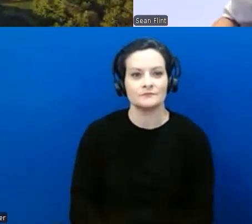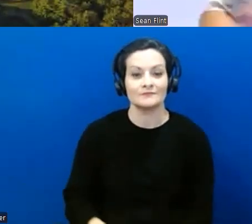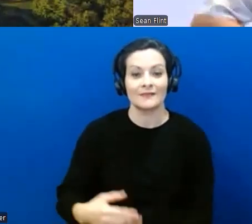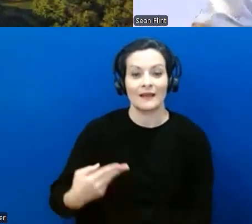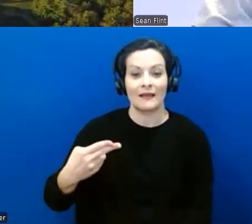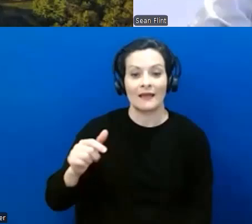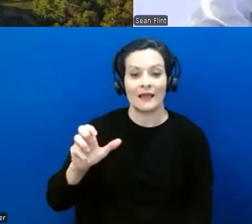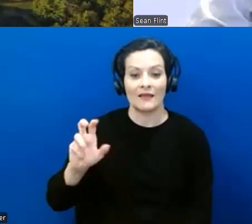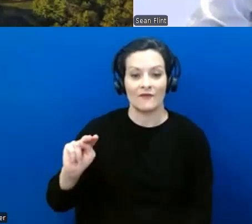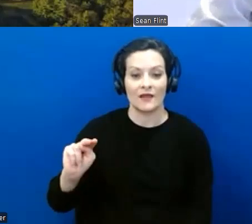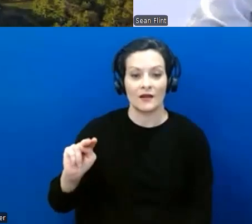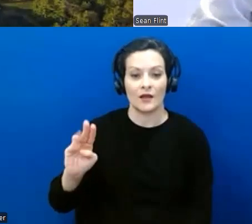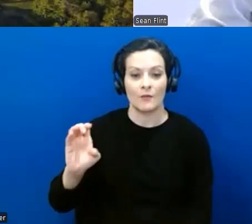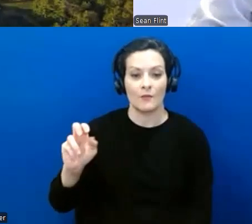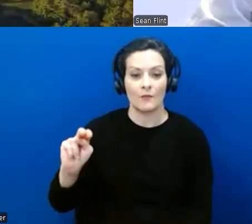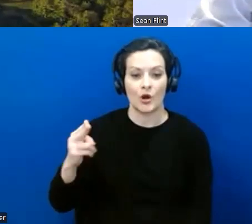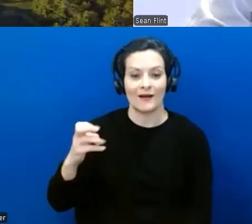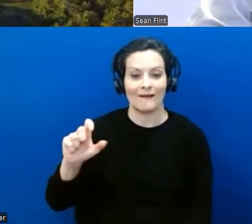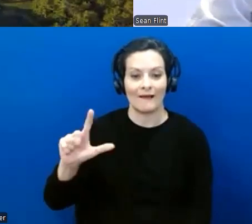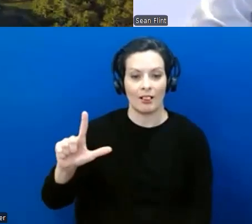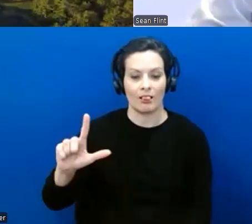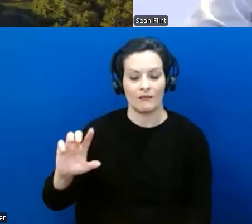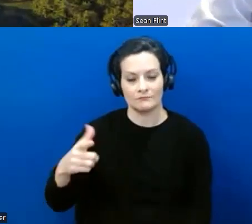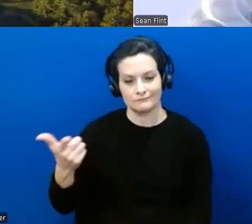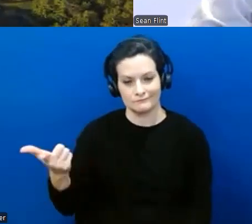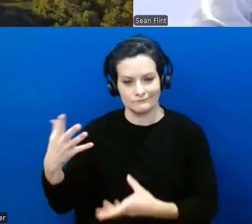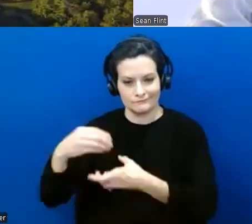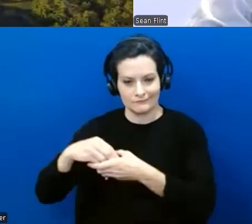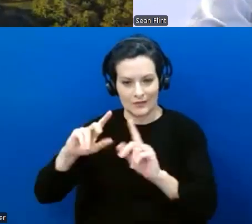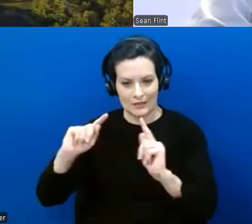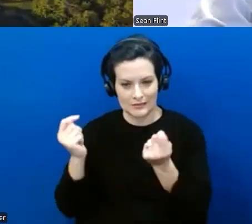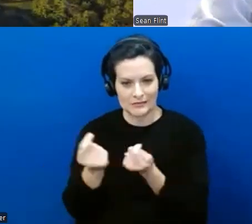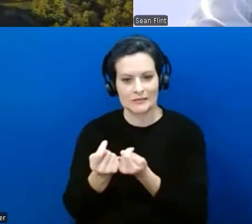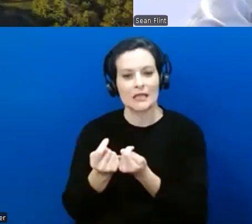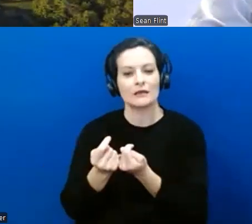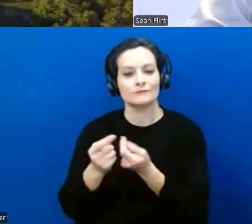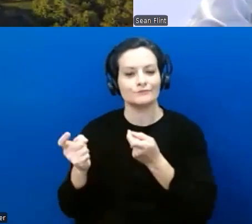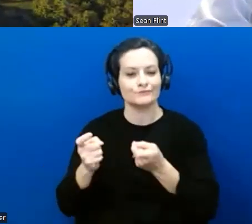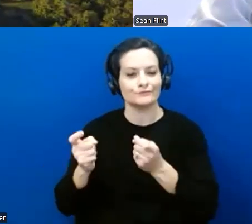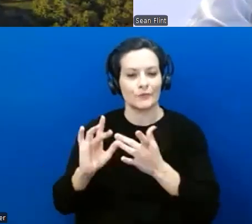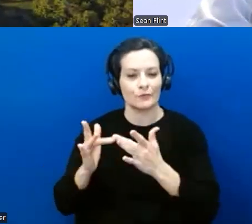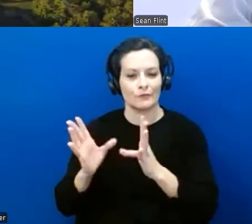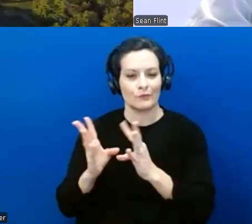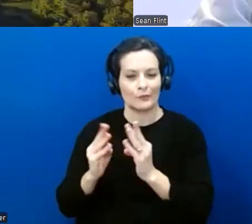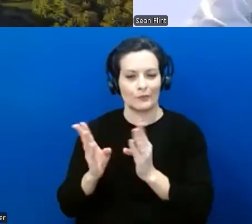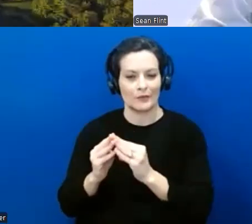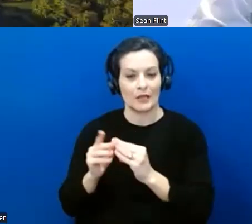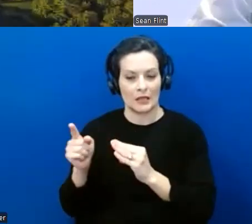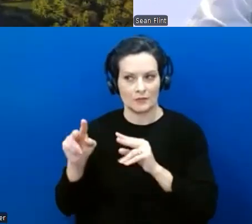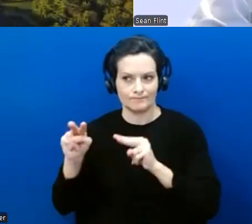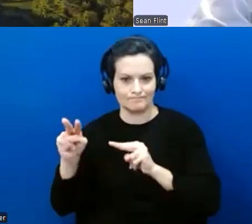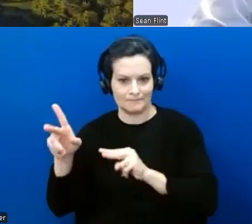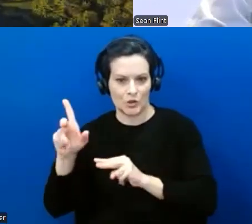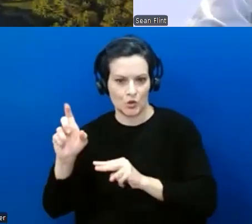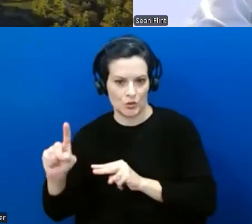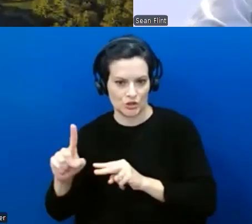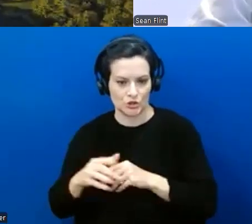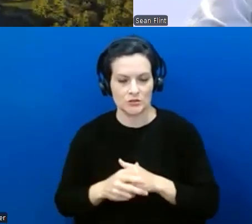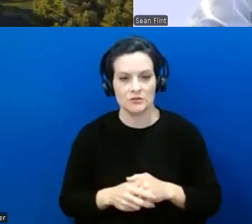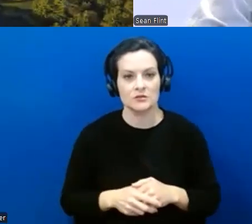Haven Barnhill, who is part of our team that puts on this webinar series. And Haven's been watching the questions come in,